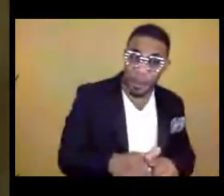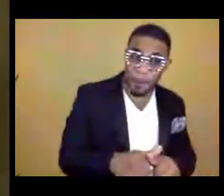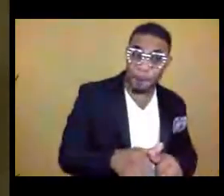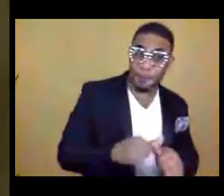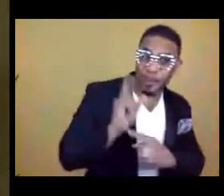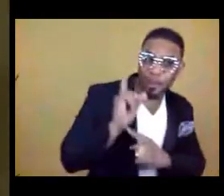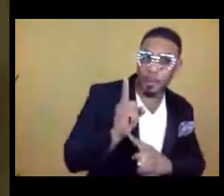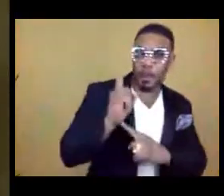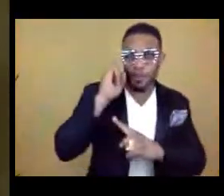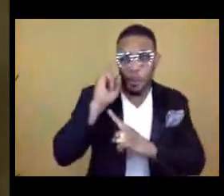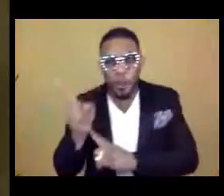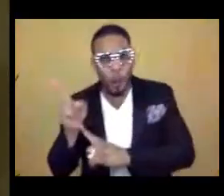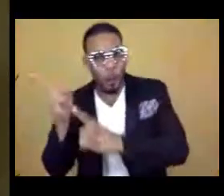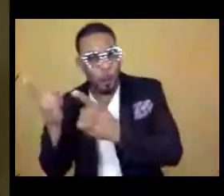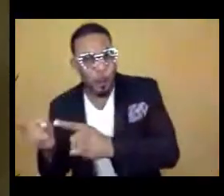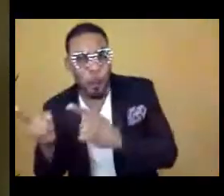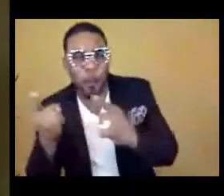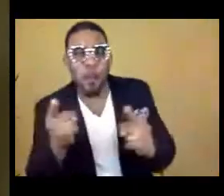moment for moment.